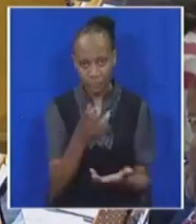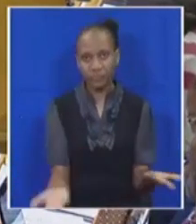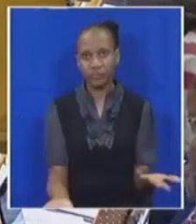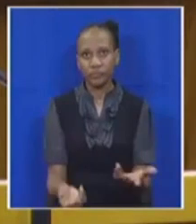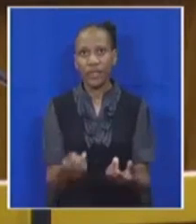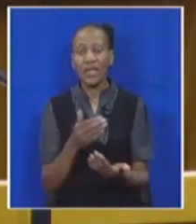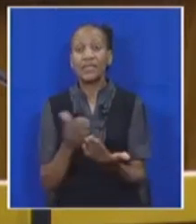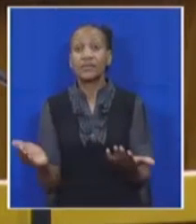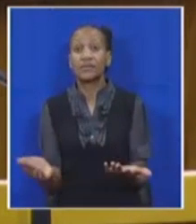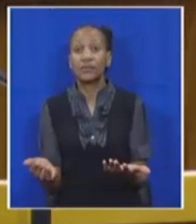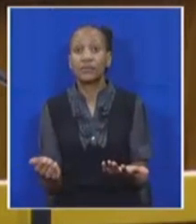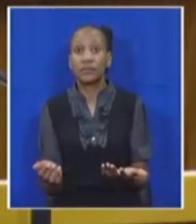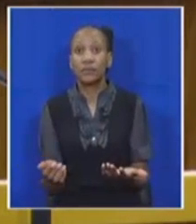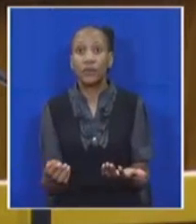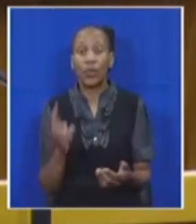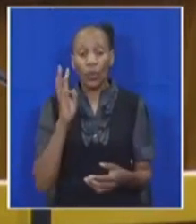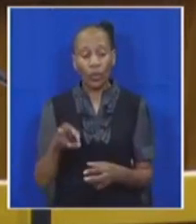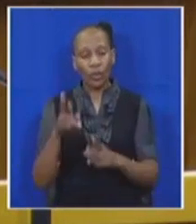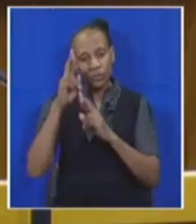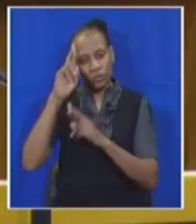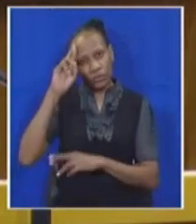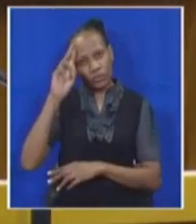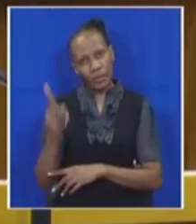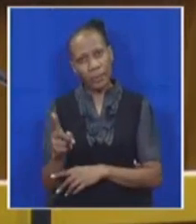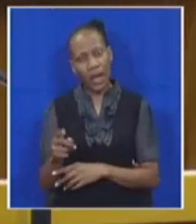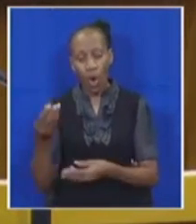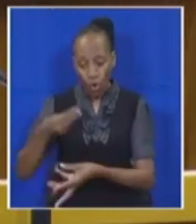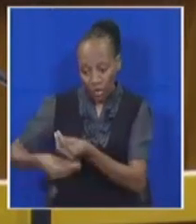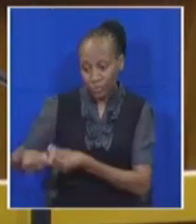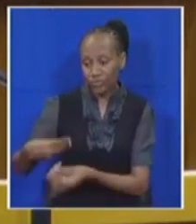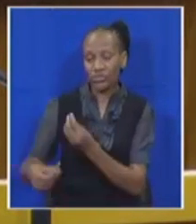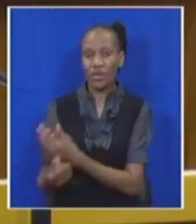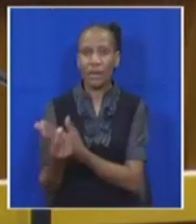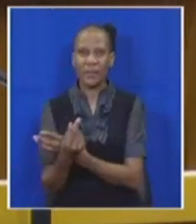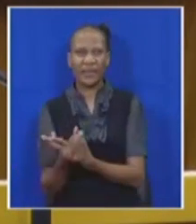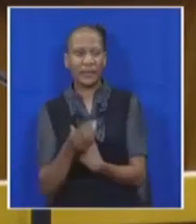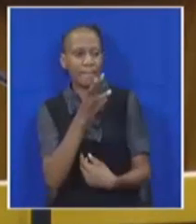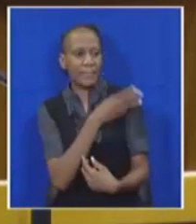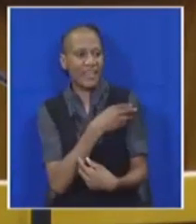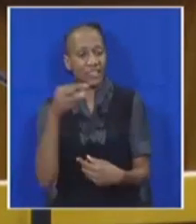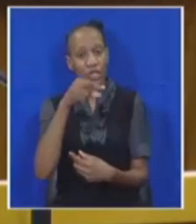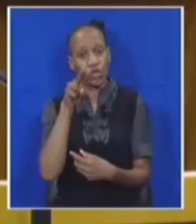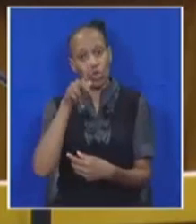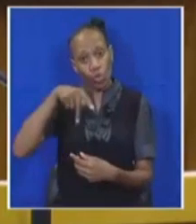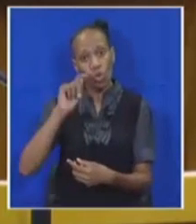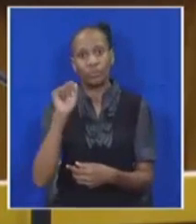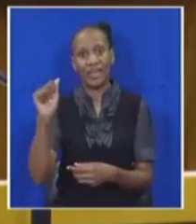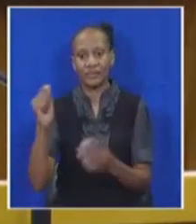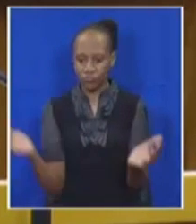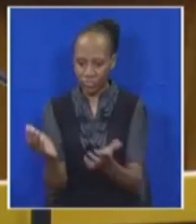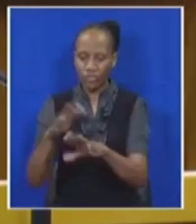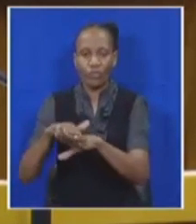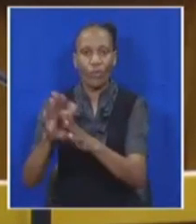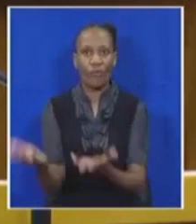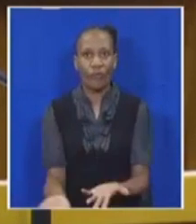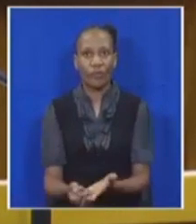order, no doubt, will be in honor of the other paragons of corruption and their bosses, the Guptas. Then